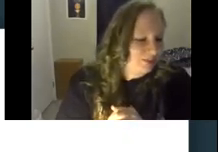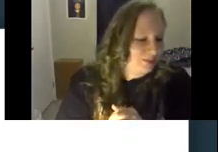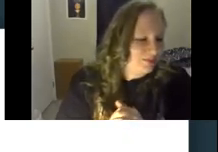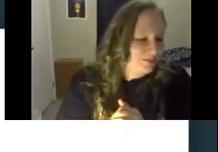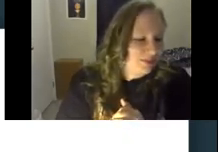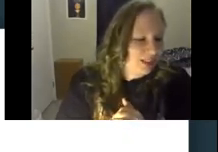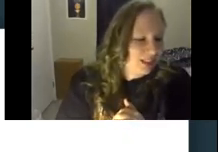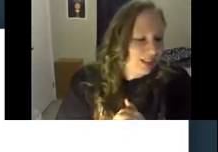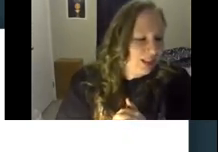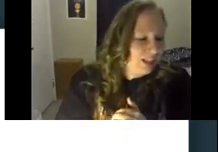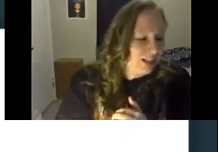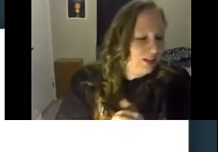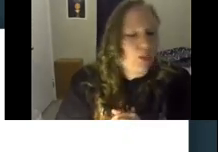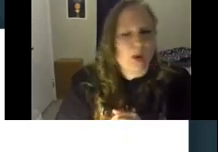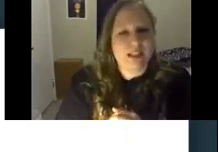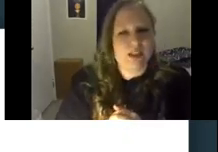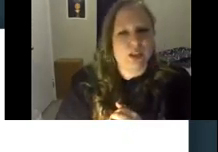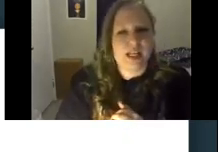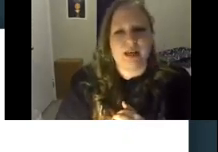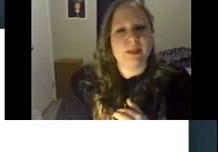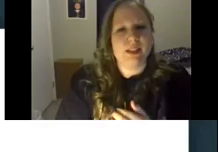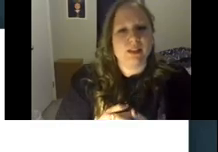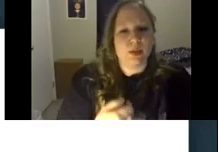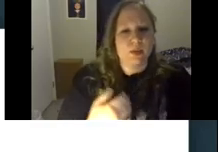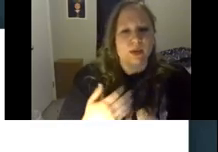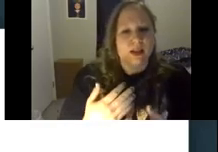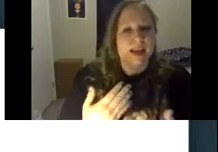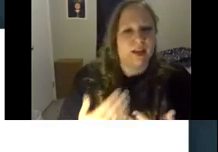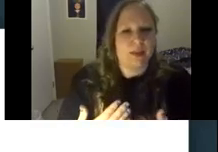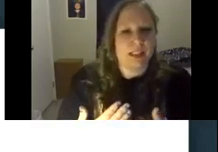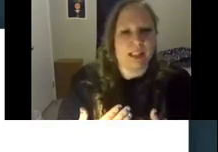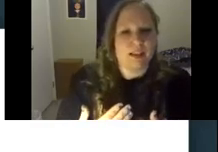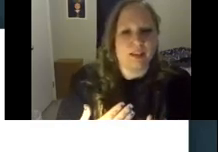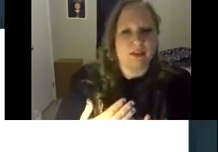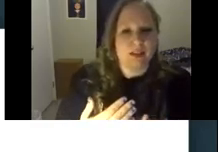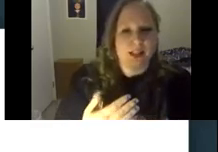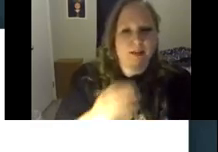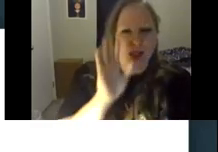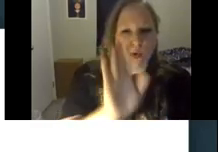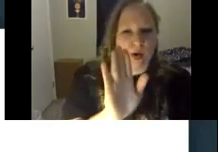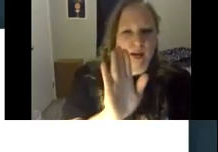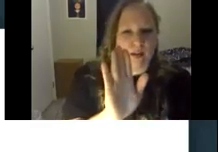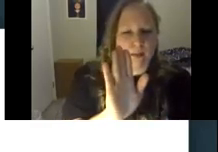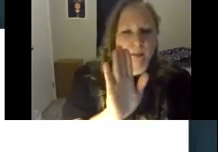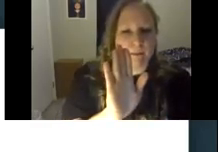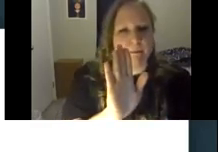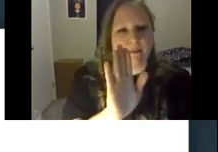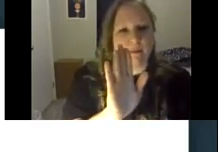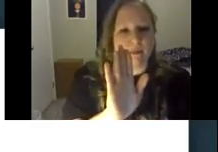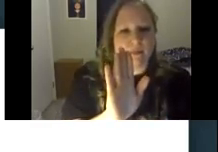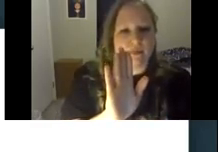Awesome. Then what is your name? So again, possessive, your